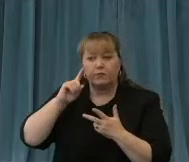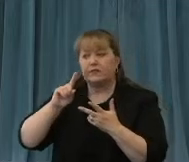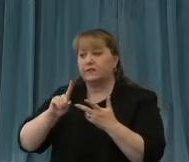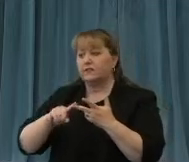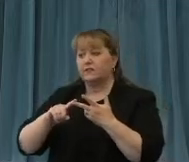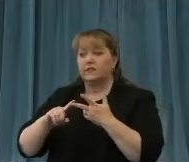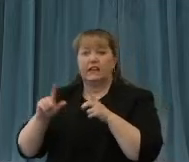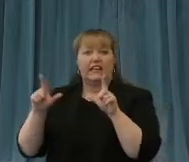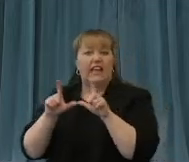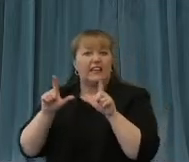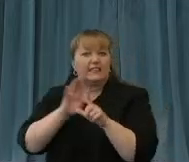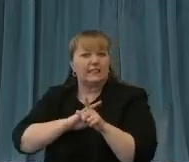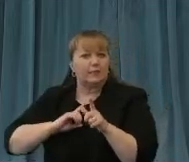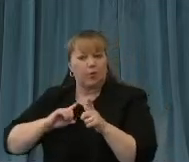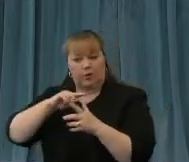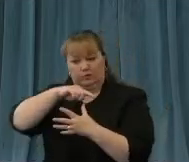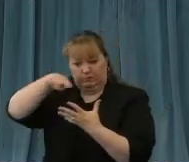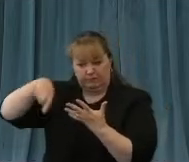licensing boards.